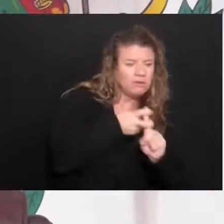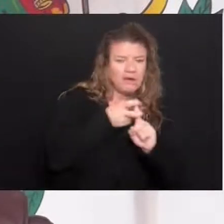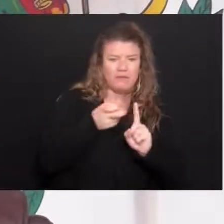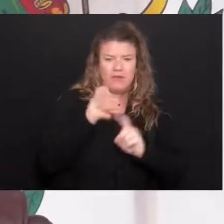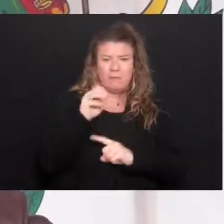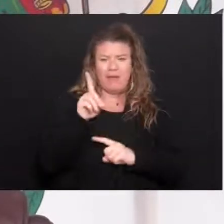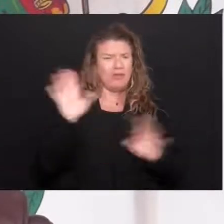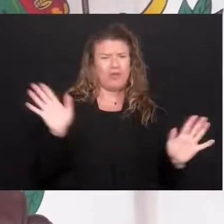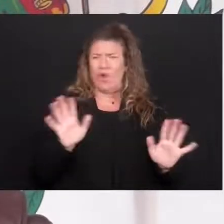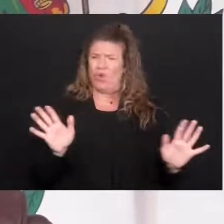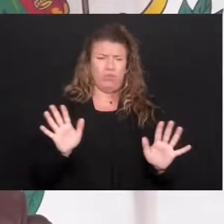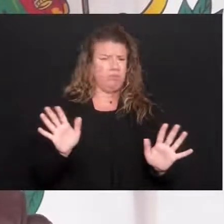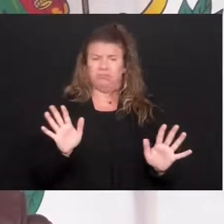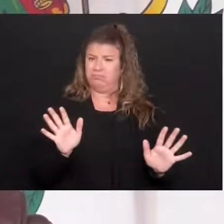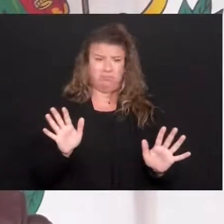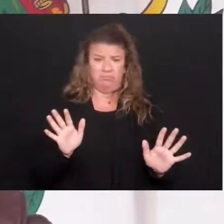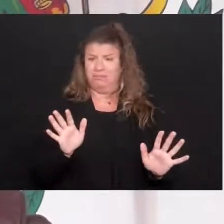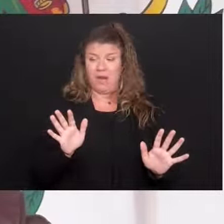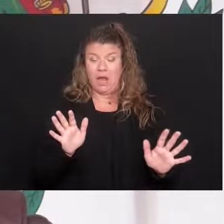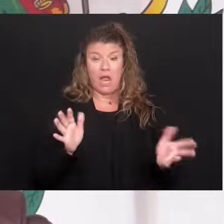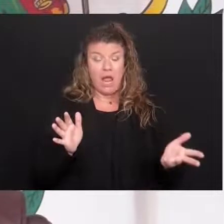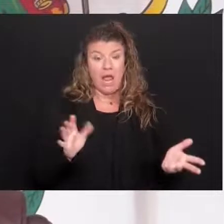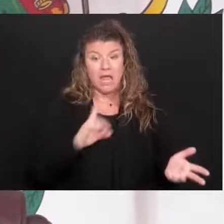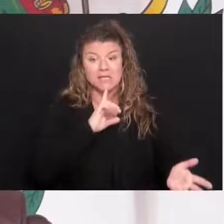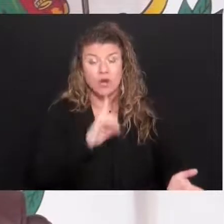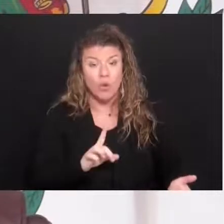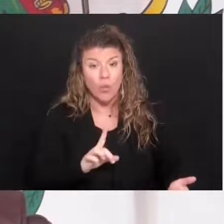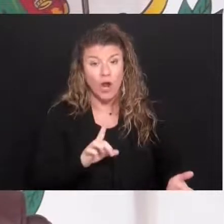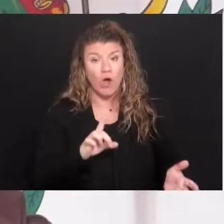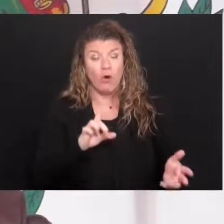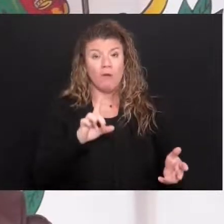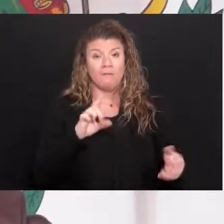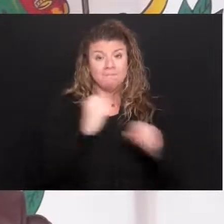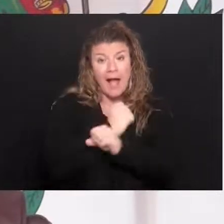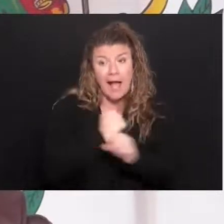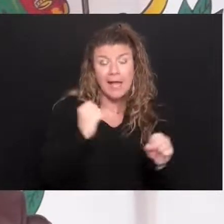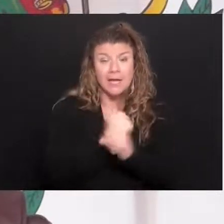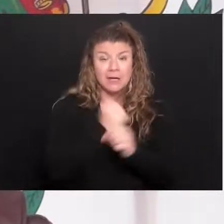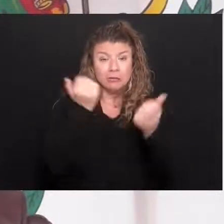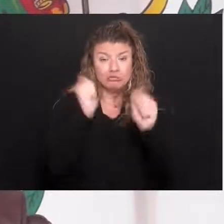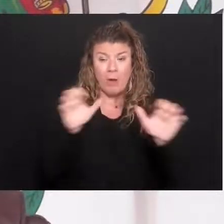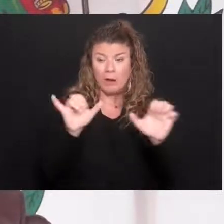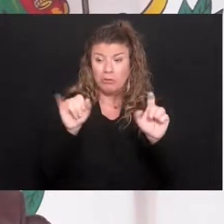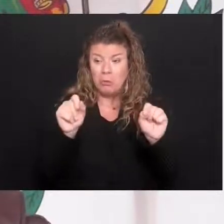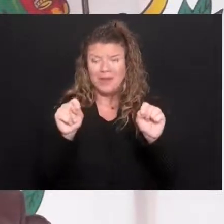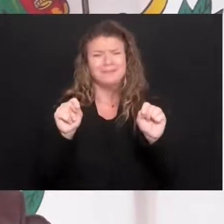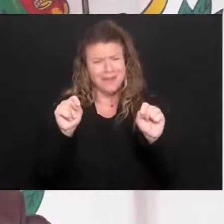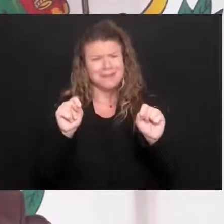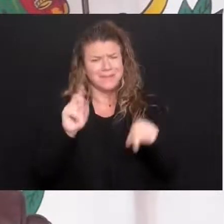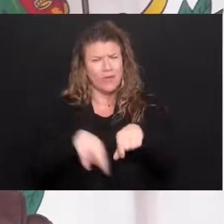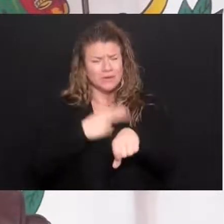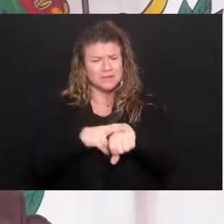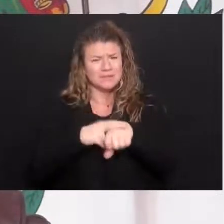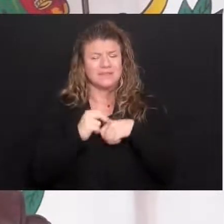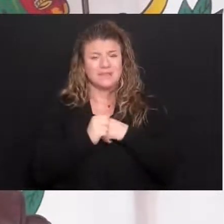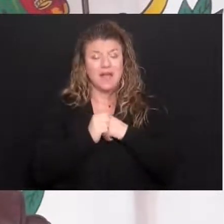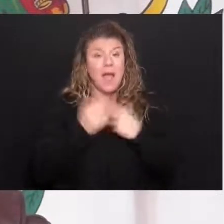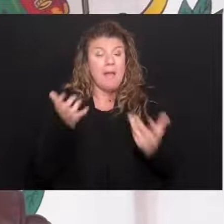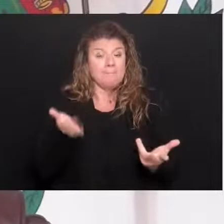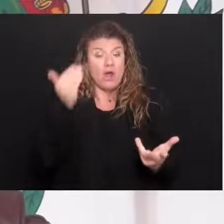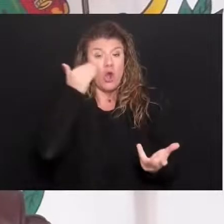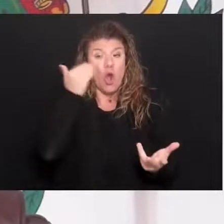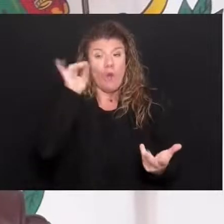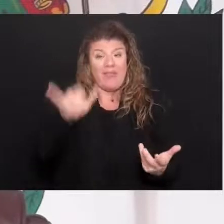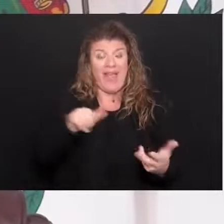way. Is it a real uphill battle to be able to pull this off? Well, sure it is. But with all that,